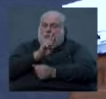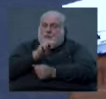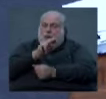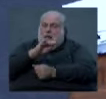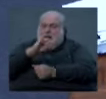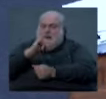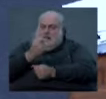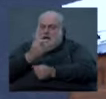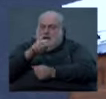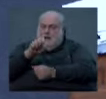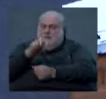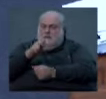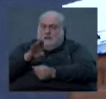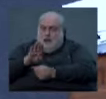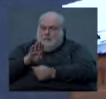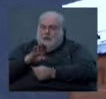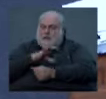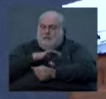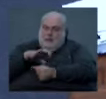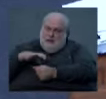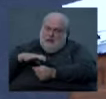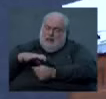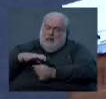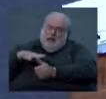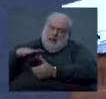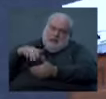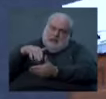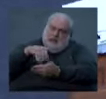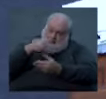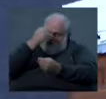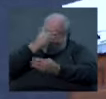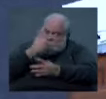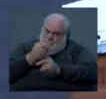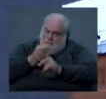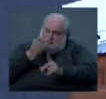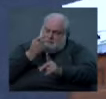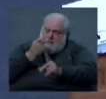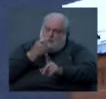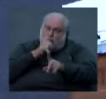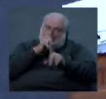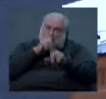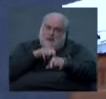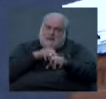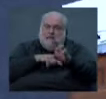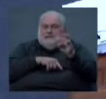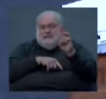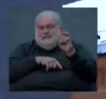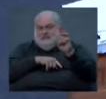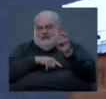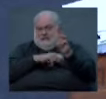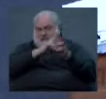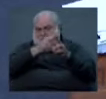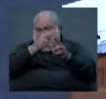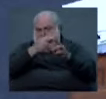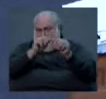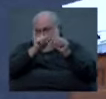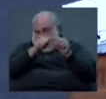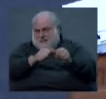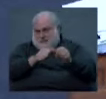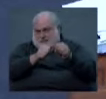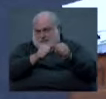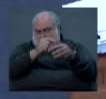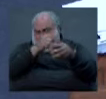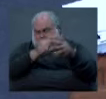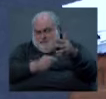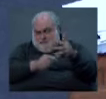and Jumpstart Steering Committee had gathered contact information. The result was six names remaining. At the